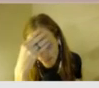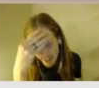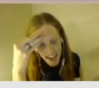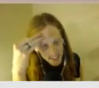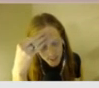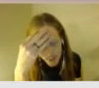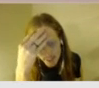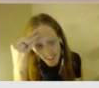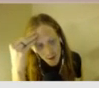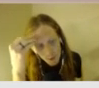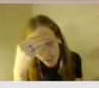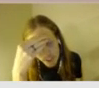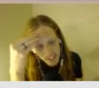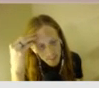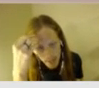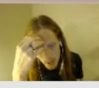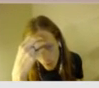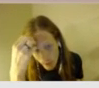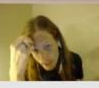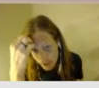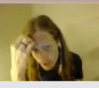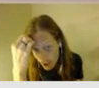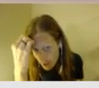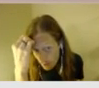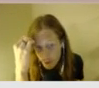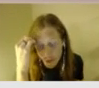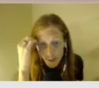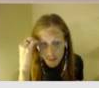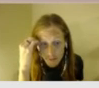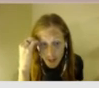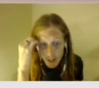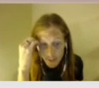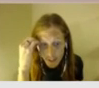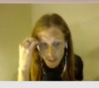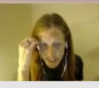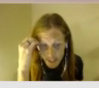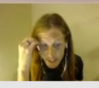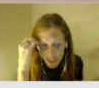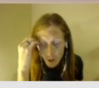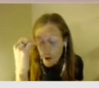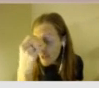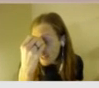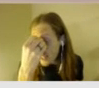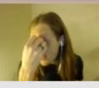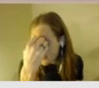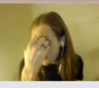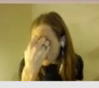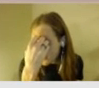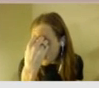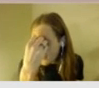the last question I wanted to ask you was, what would you say to somebody who wants to start pursuing photography seriously? Because going back to that,